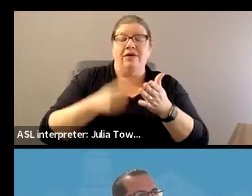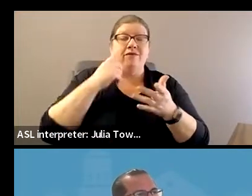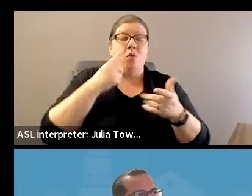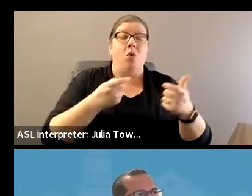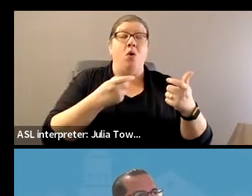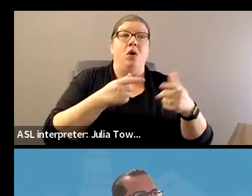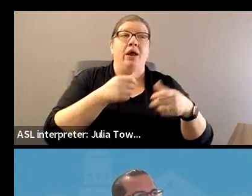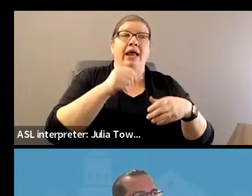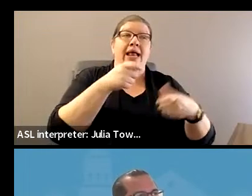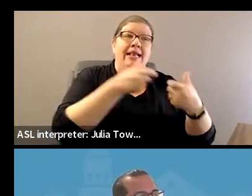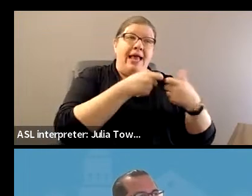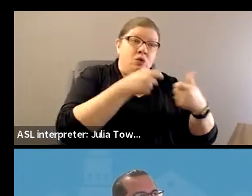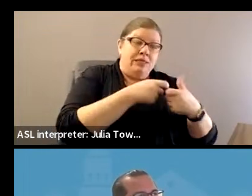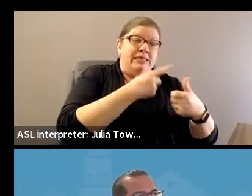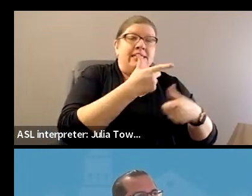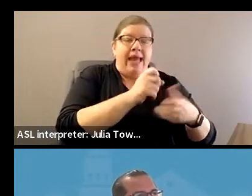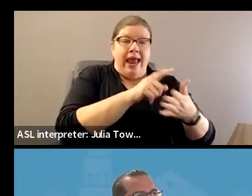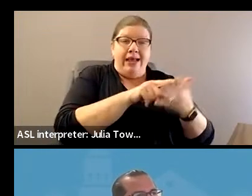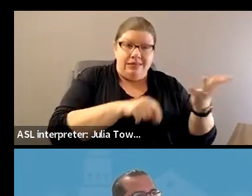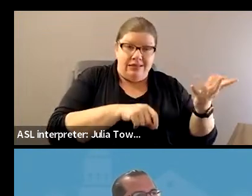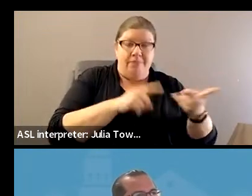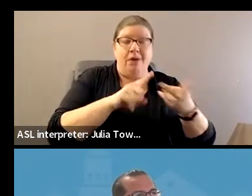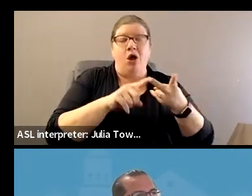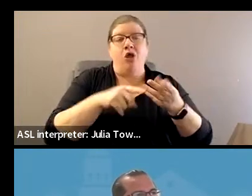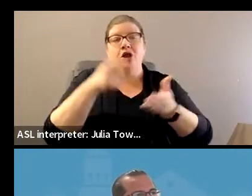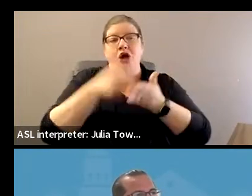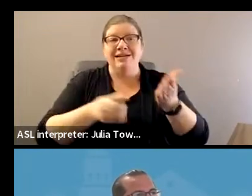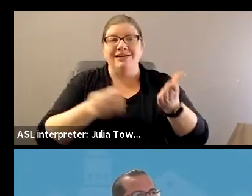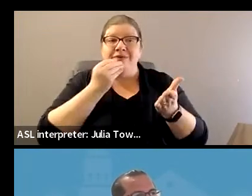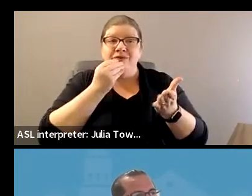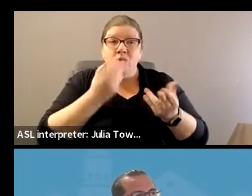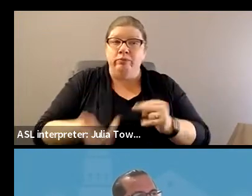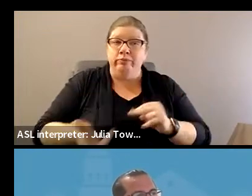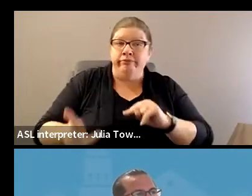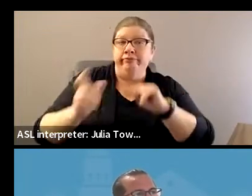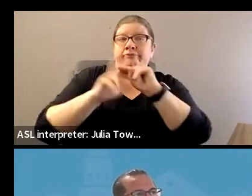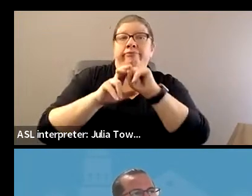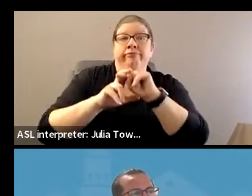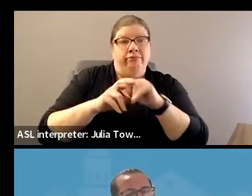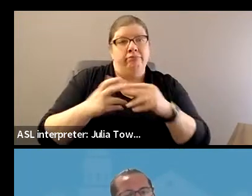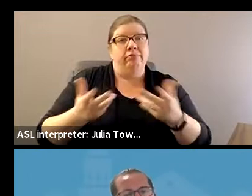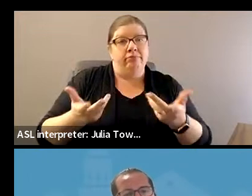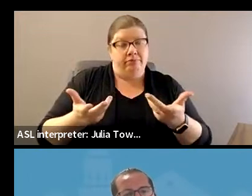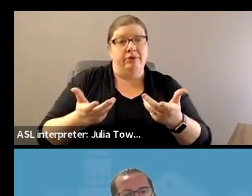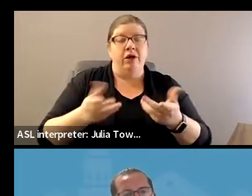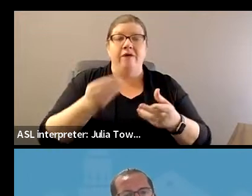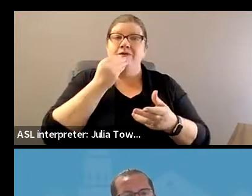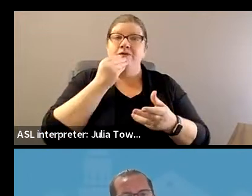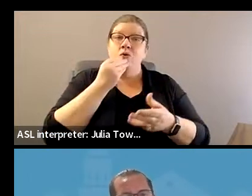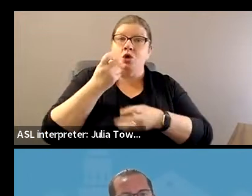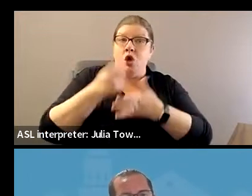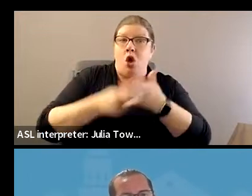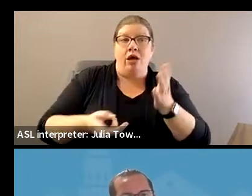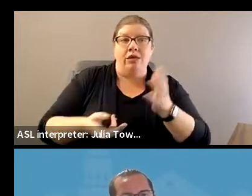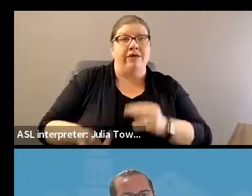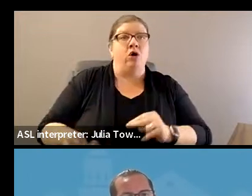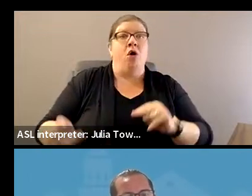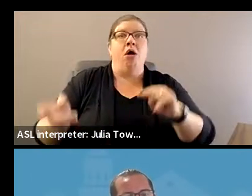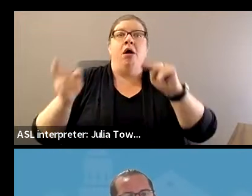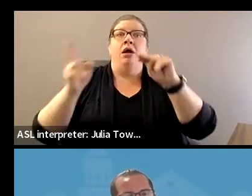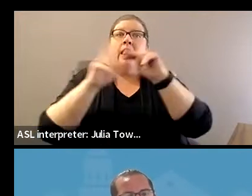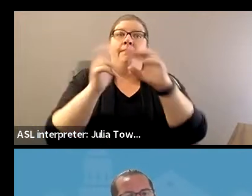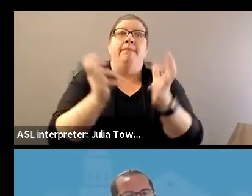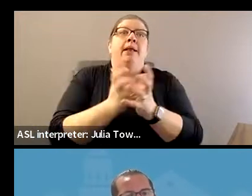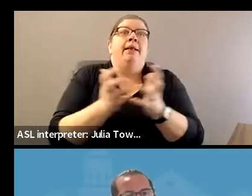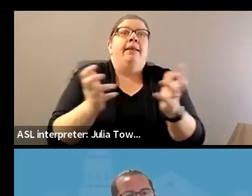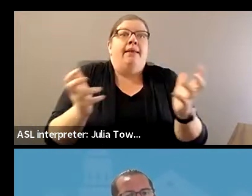utilities, but also in the cost for food. Our food costs have gone up